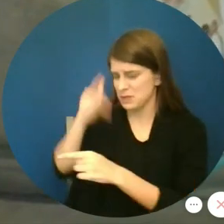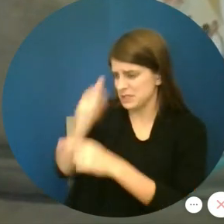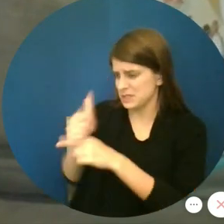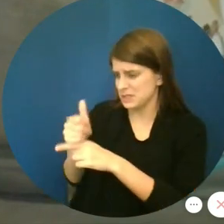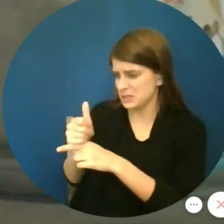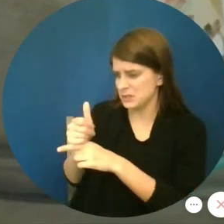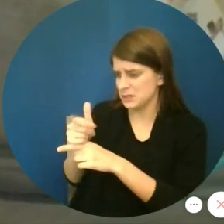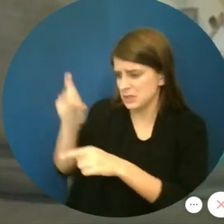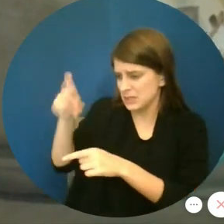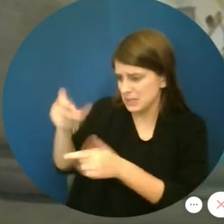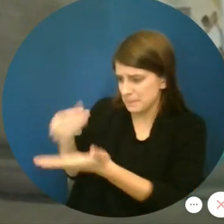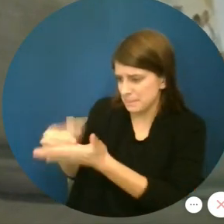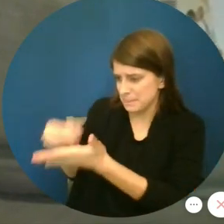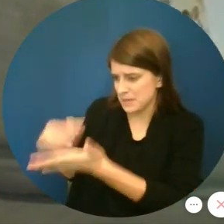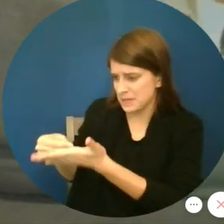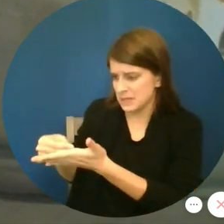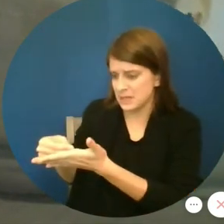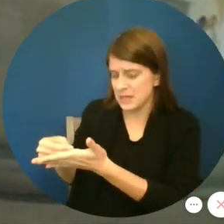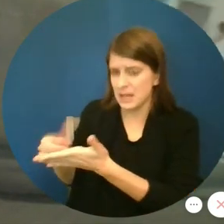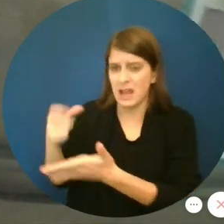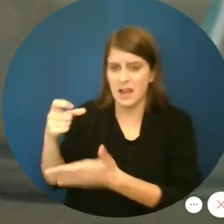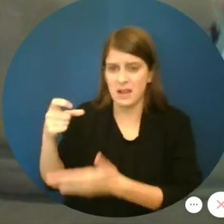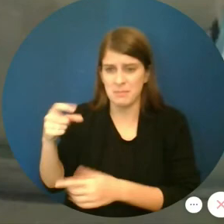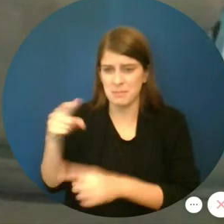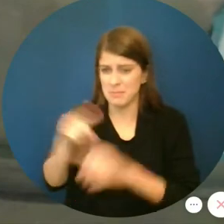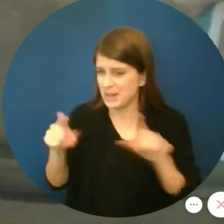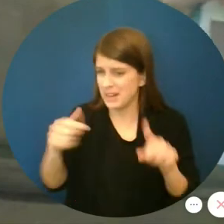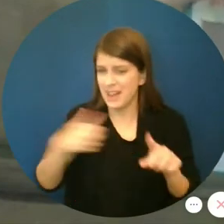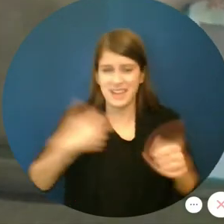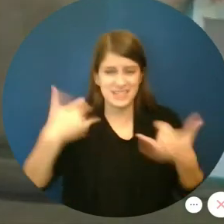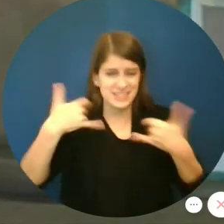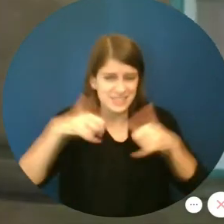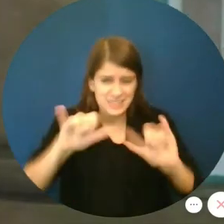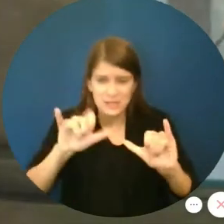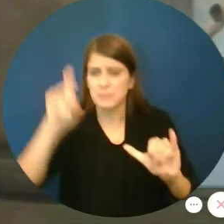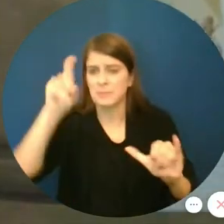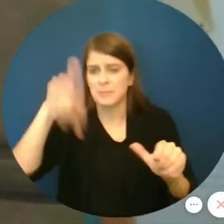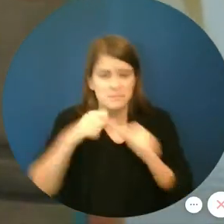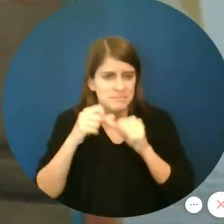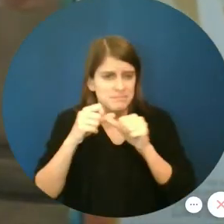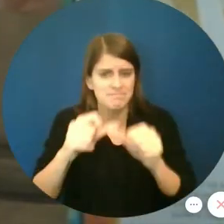in education. He had to keep going.